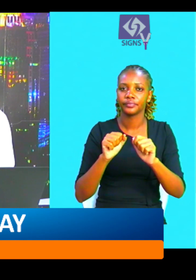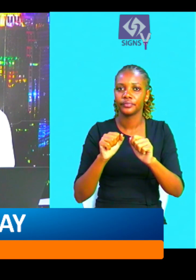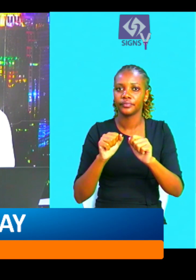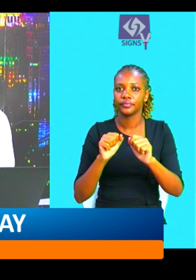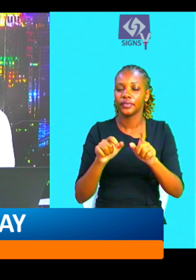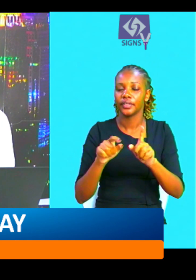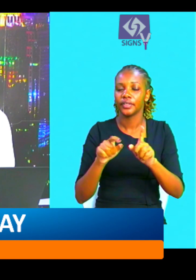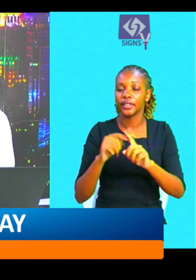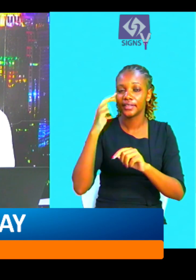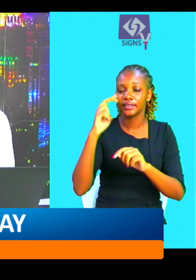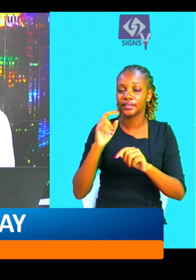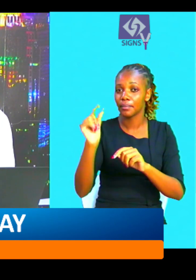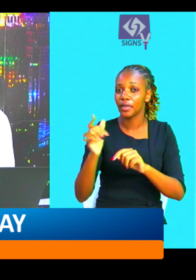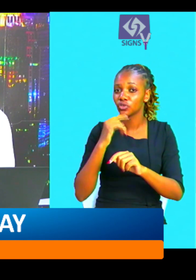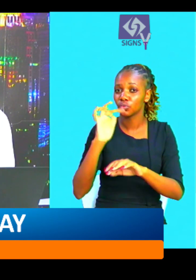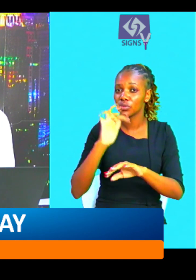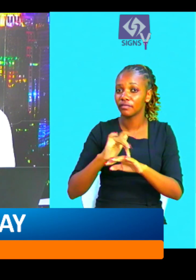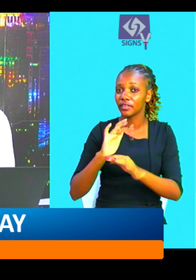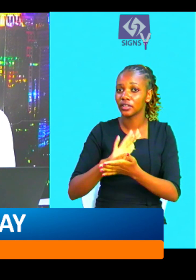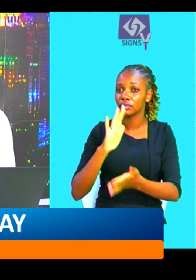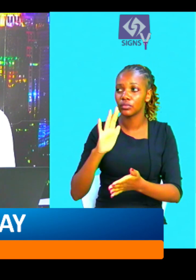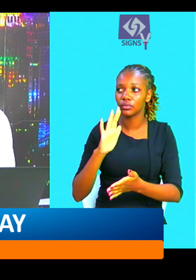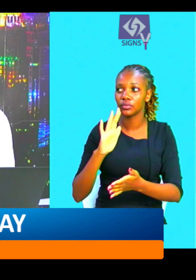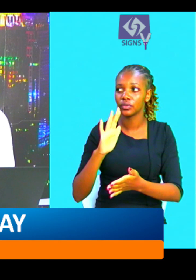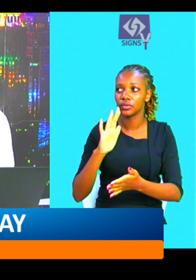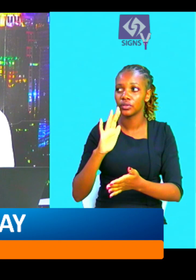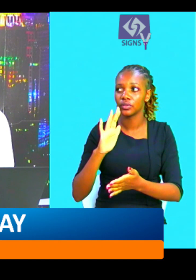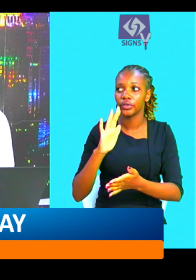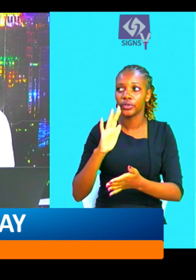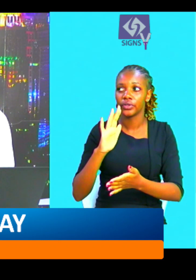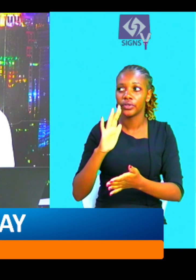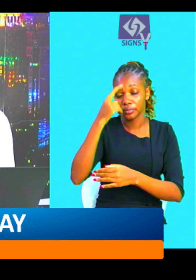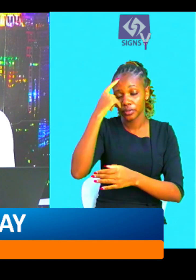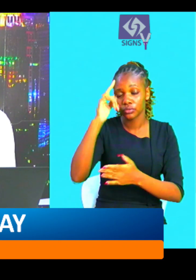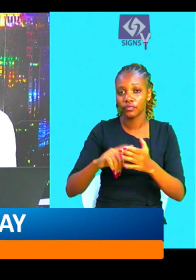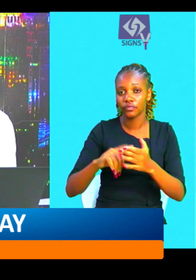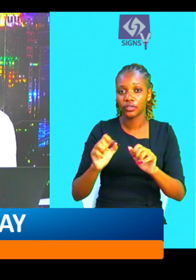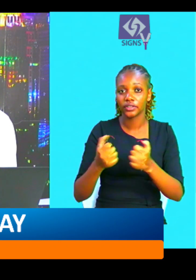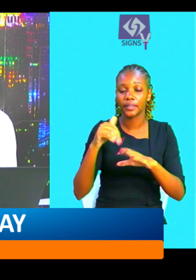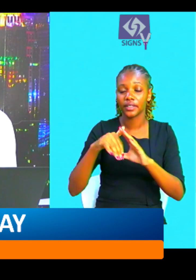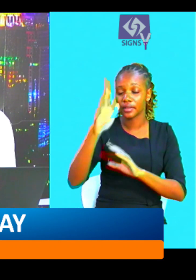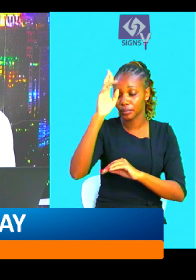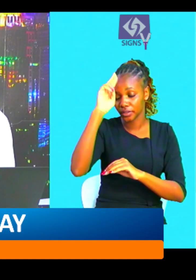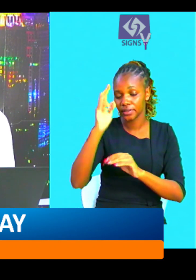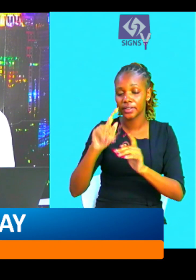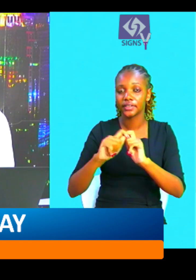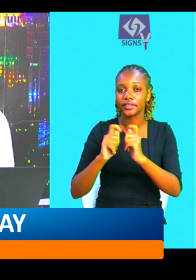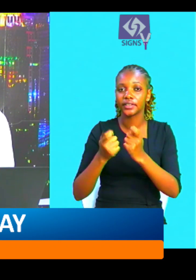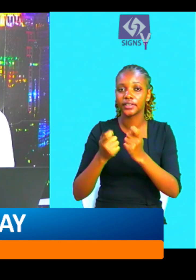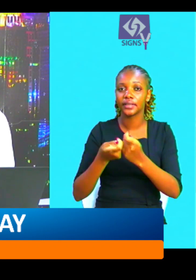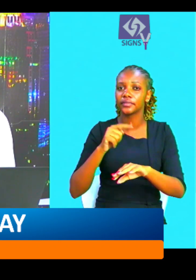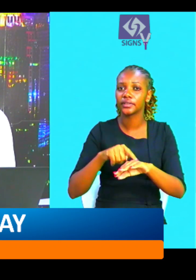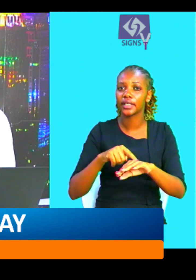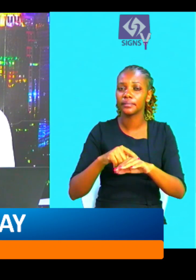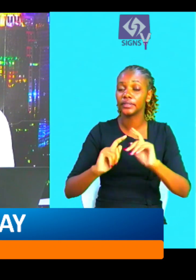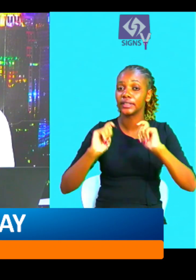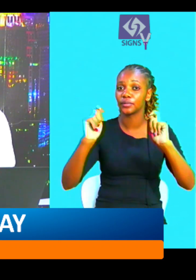you hinted, or we talked about a possible cabinet reshuffle. Yes. And now, if a cabinet reshuffle was to